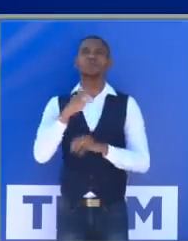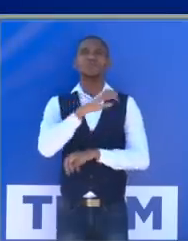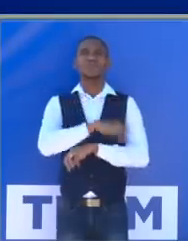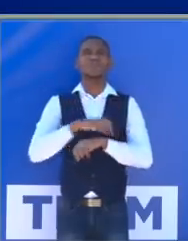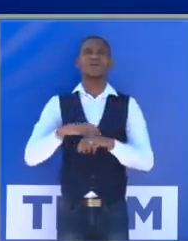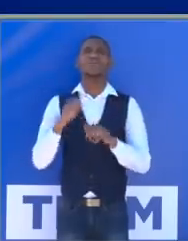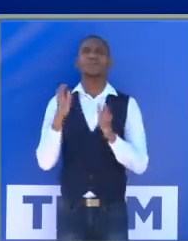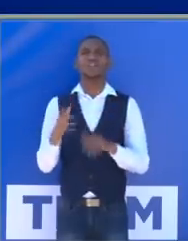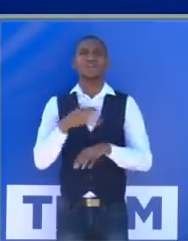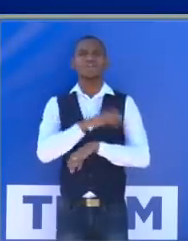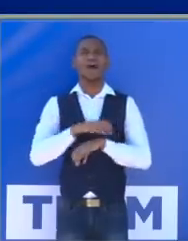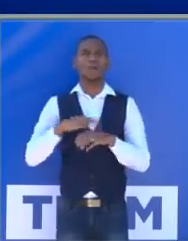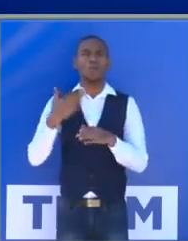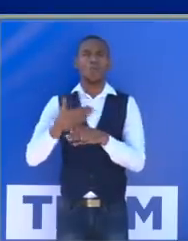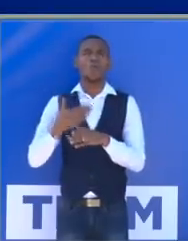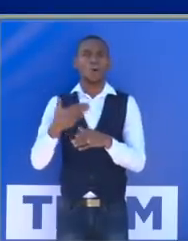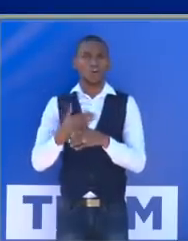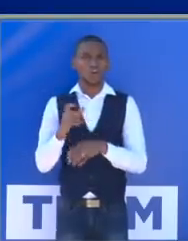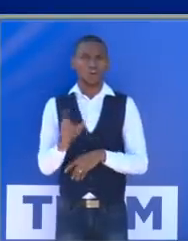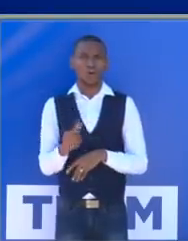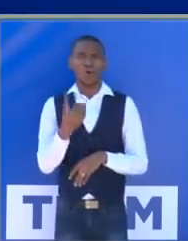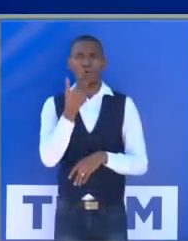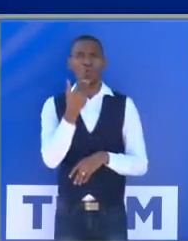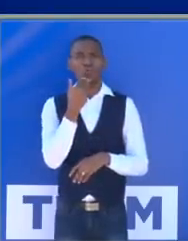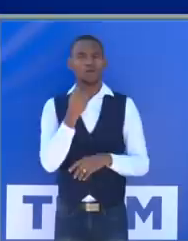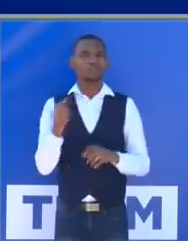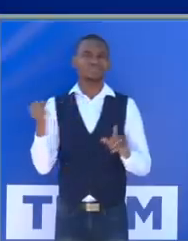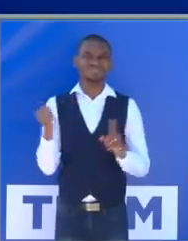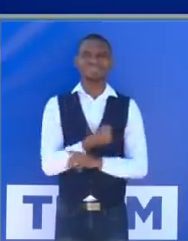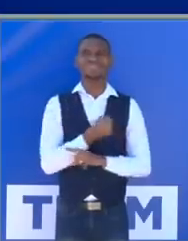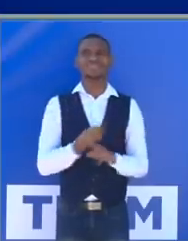and farm workers who are brutally killed.